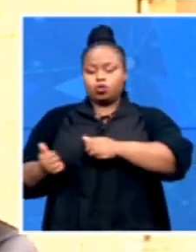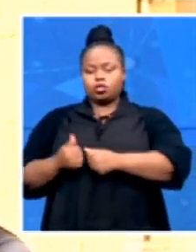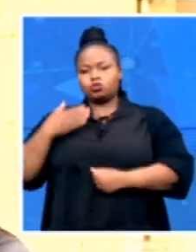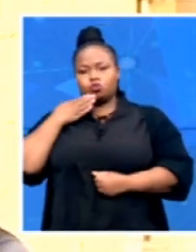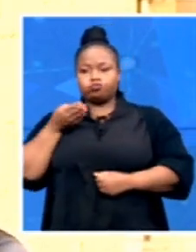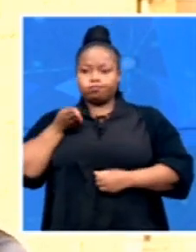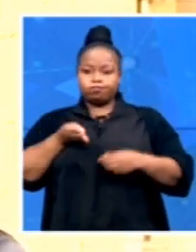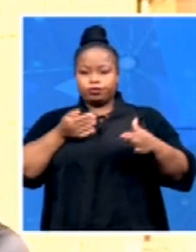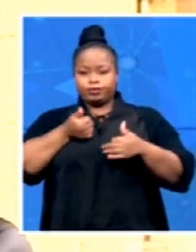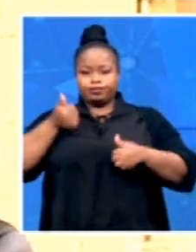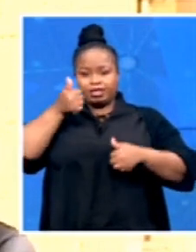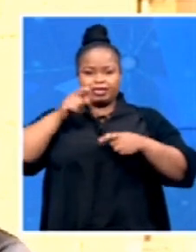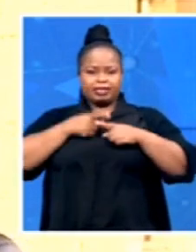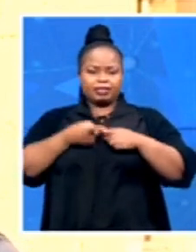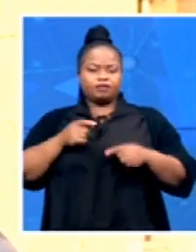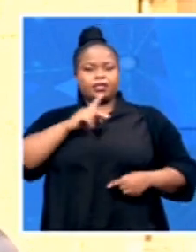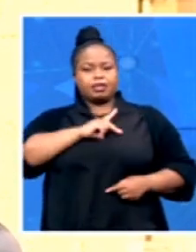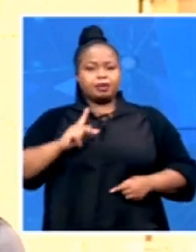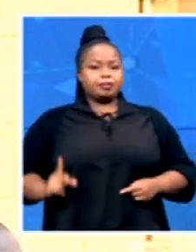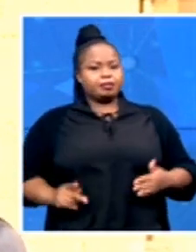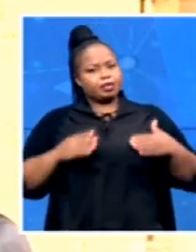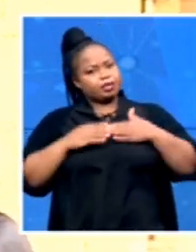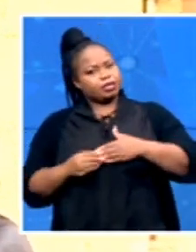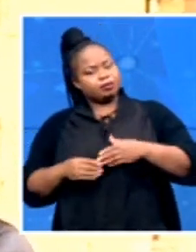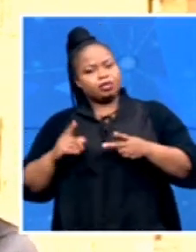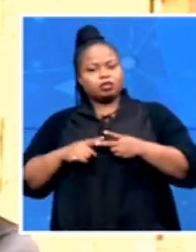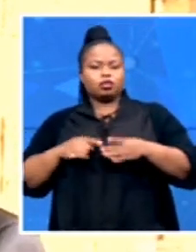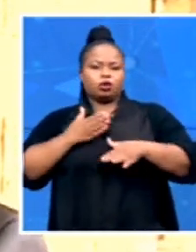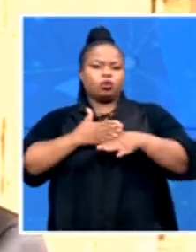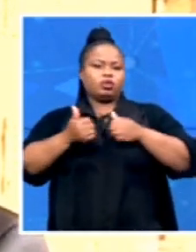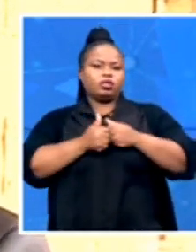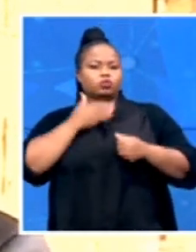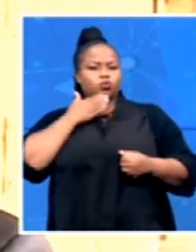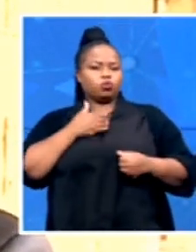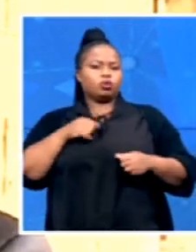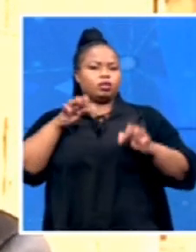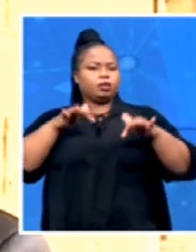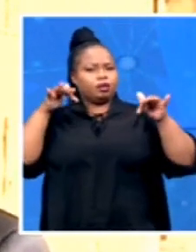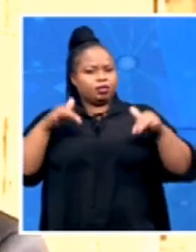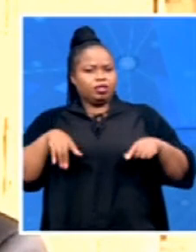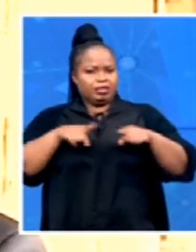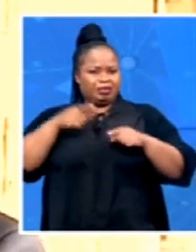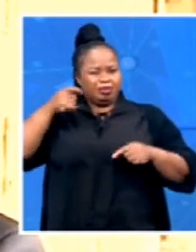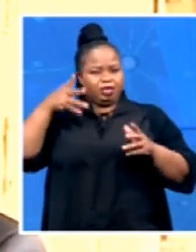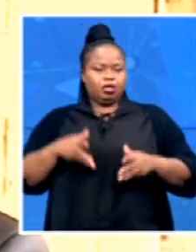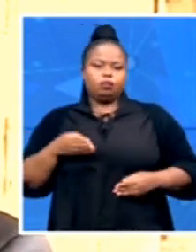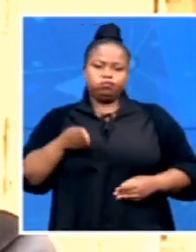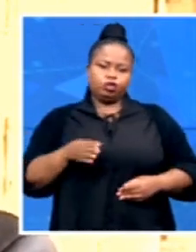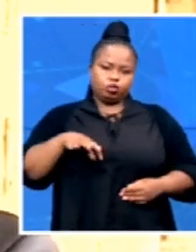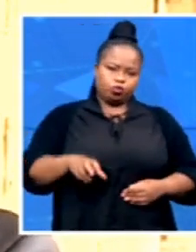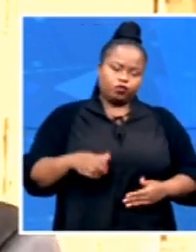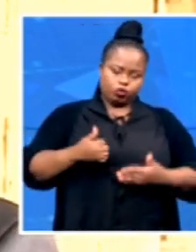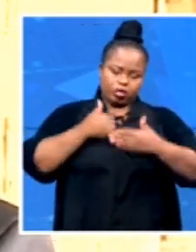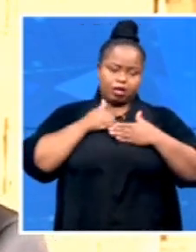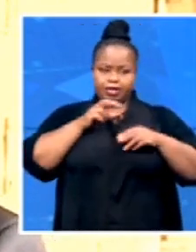but also colleagues in the legislature, led by the Speaker herself, are also all over the province to help us to monitor these exams and make sure that there's nothing really